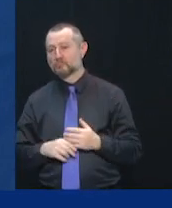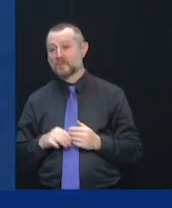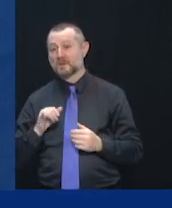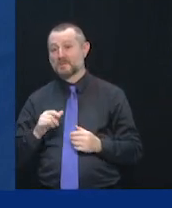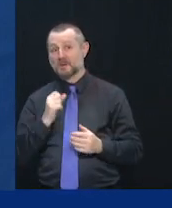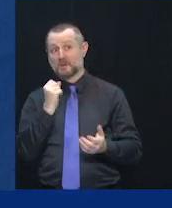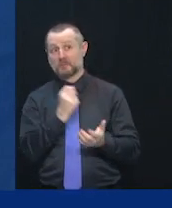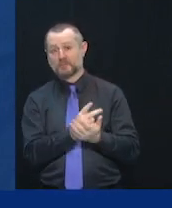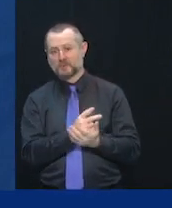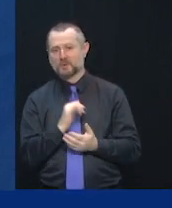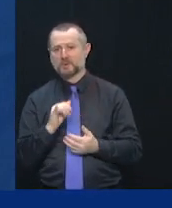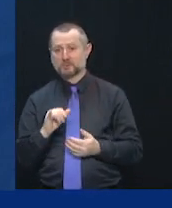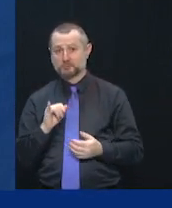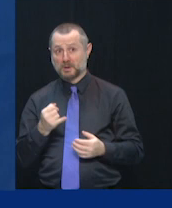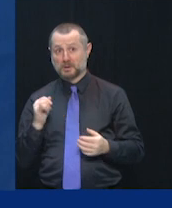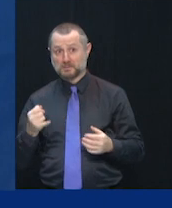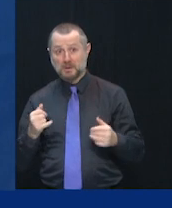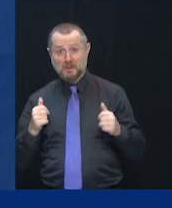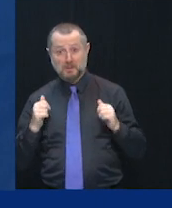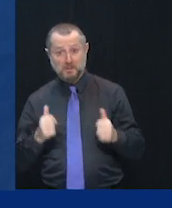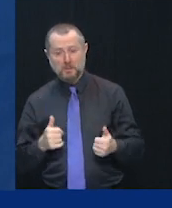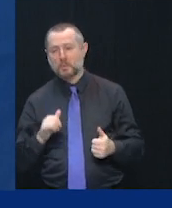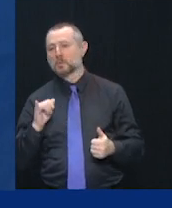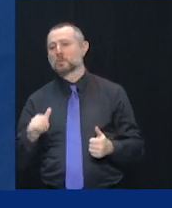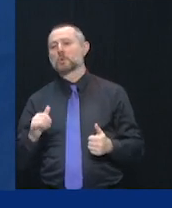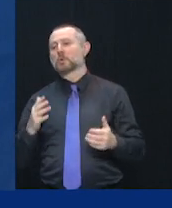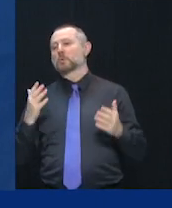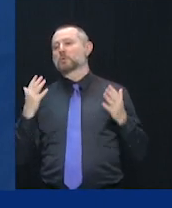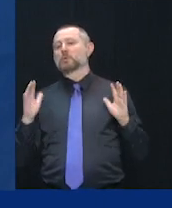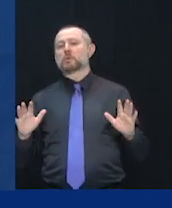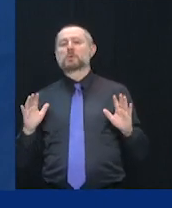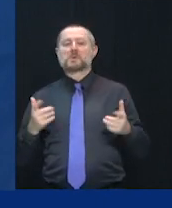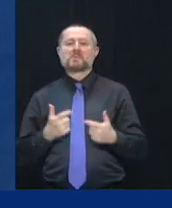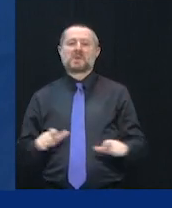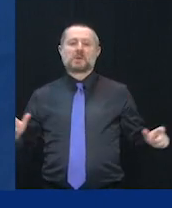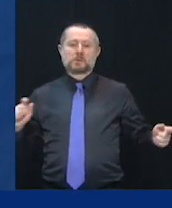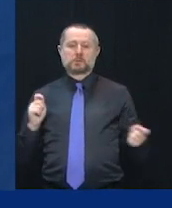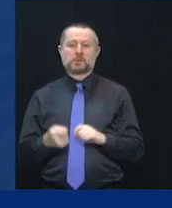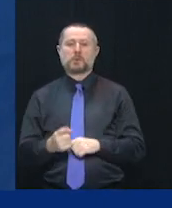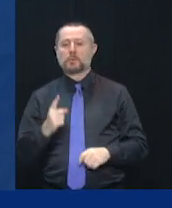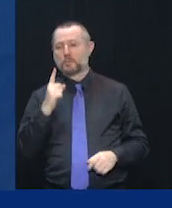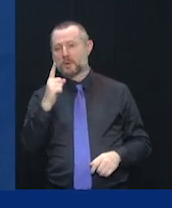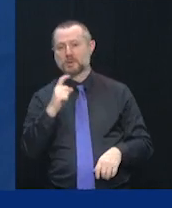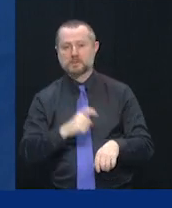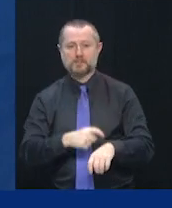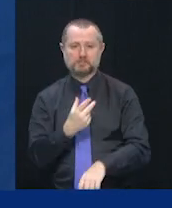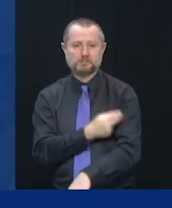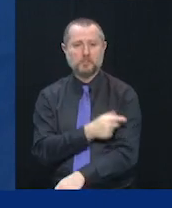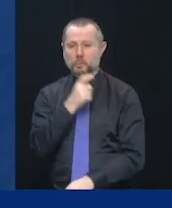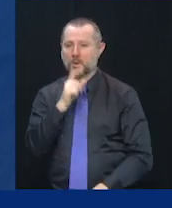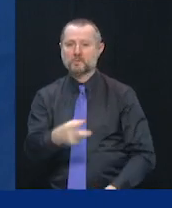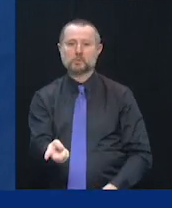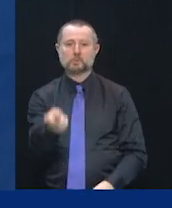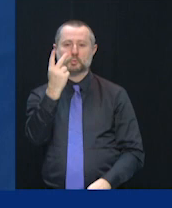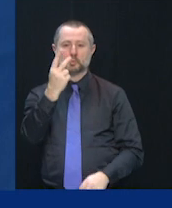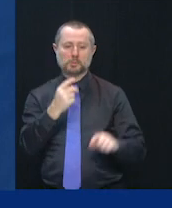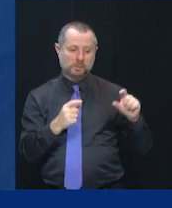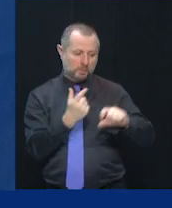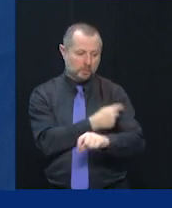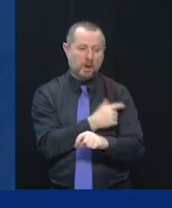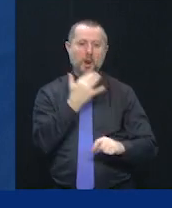Johnson & Johnson, it's a game changer. It's a single dose, not 2 dosages, which makes